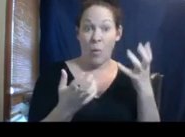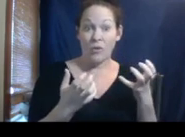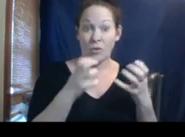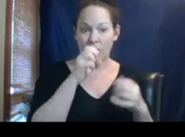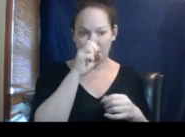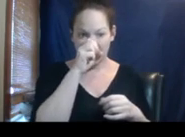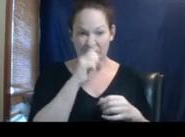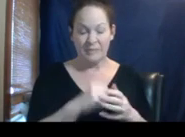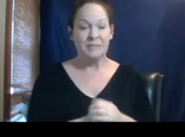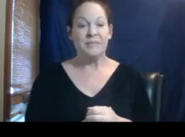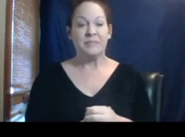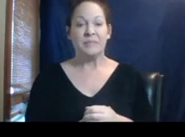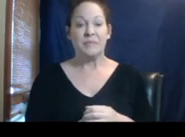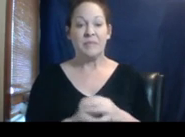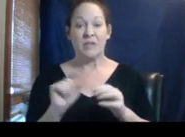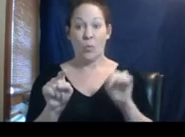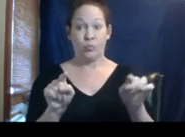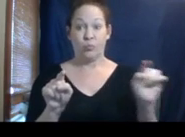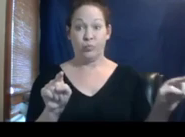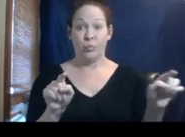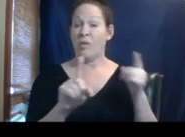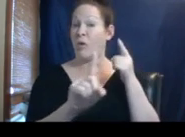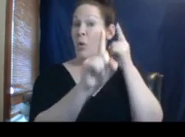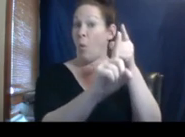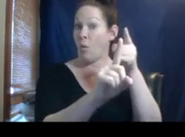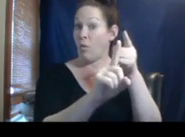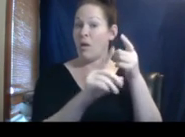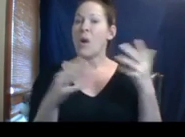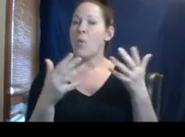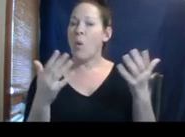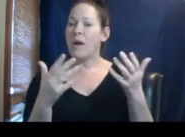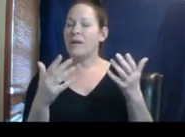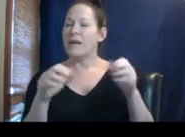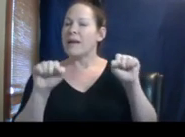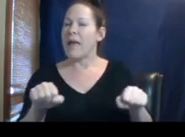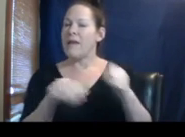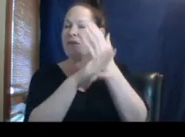the goal is trying to find something that divides.